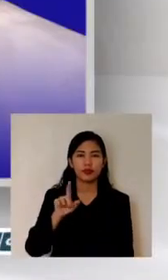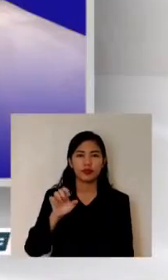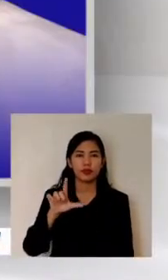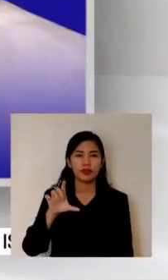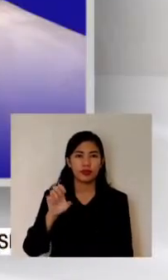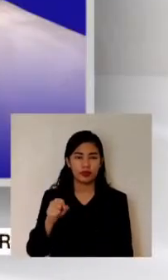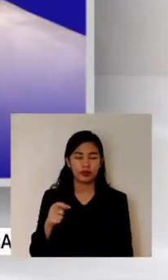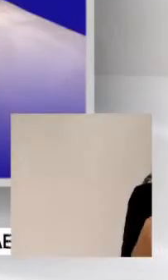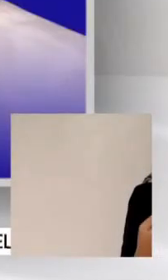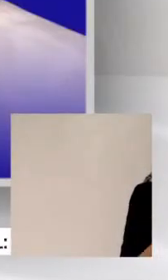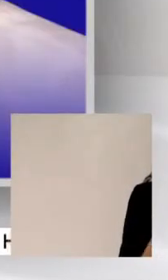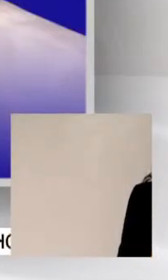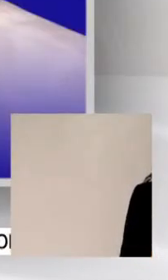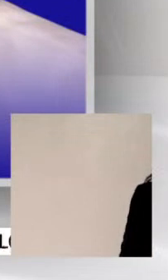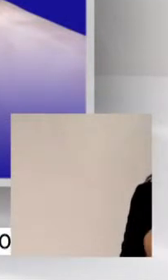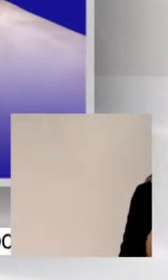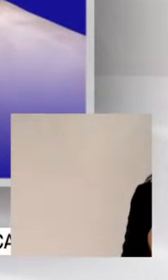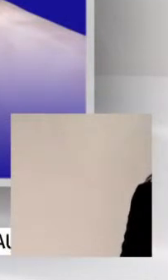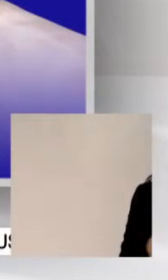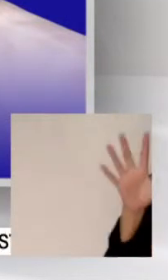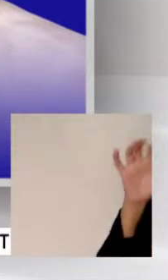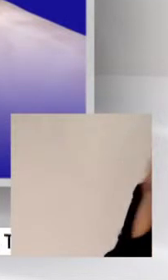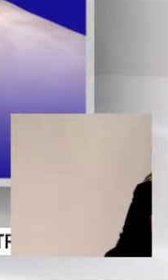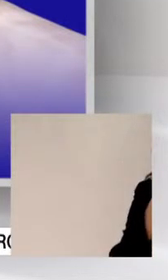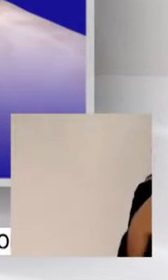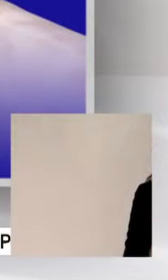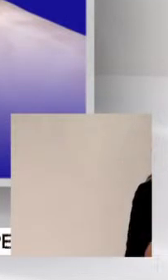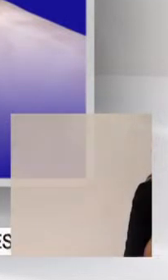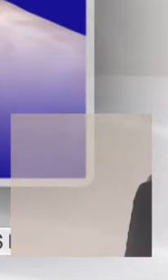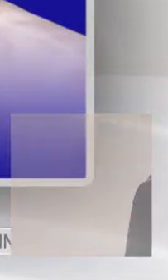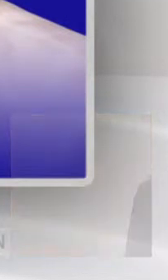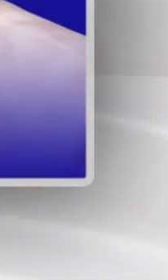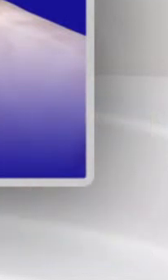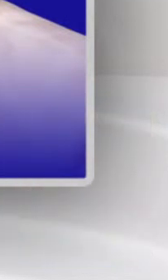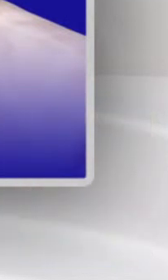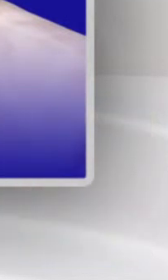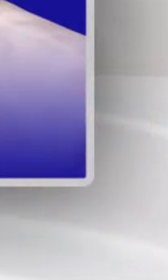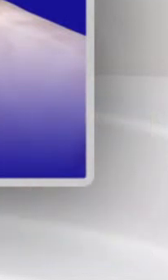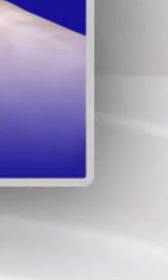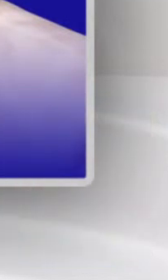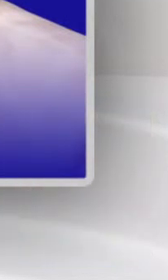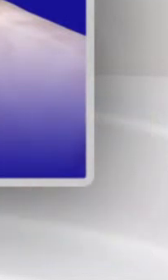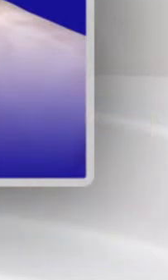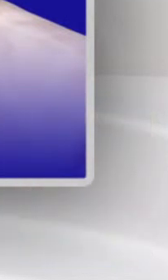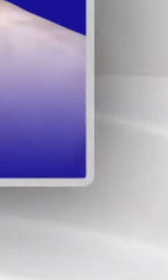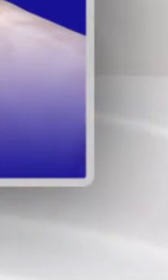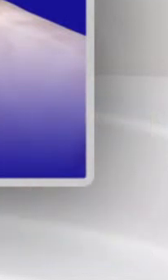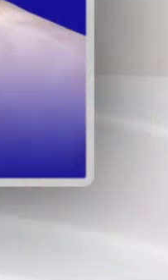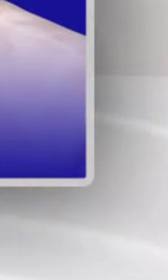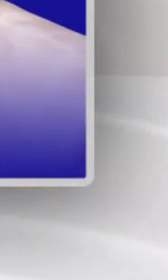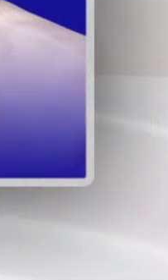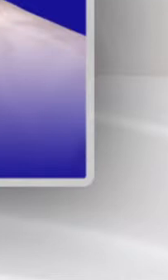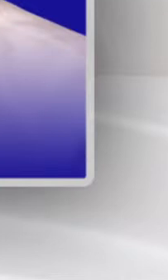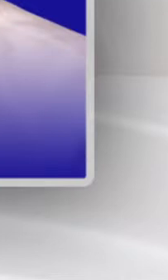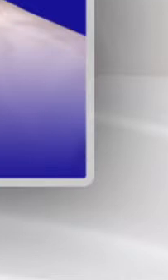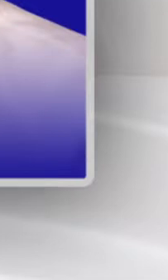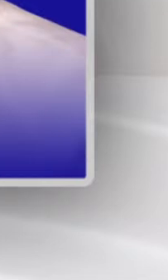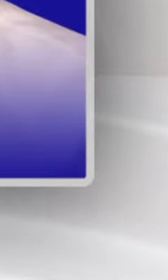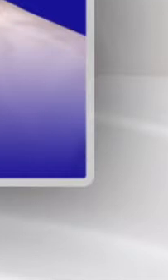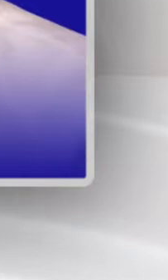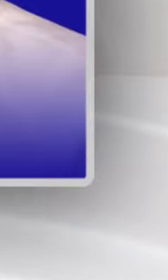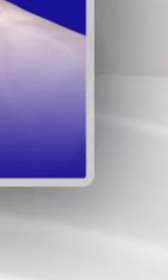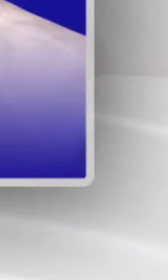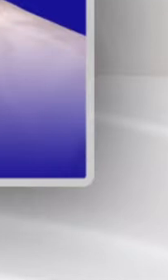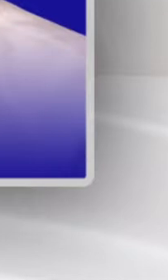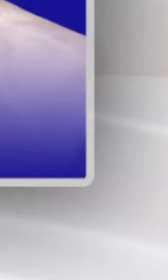presidential candidacy. Mr. Gonzalez will be with us on Tuesday, February 1st, here on Dateline Philippines. If you have any questions, send